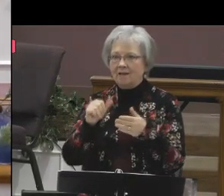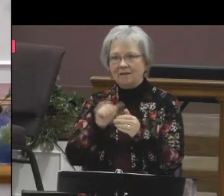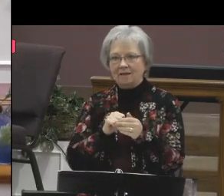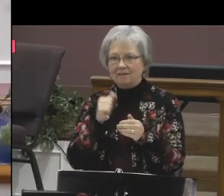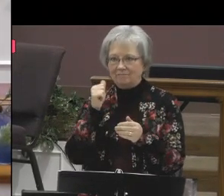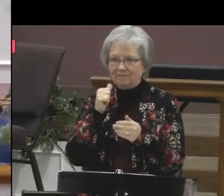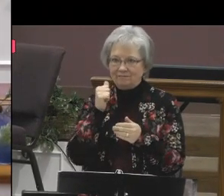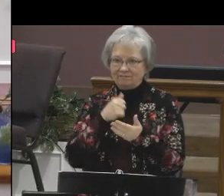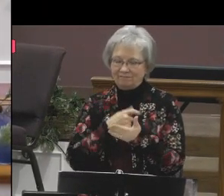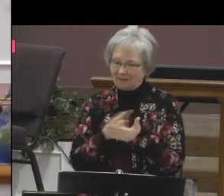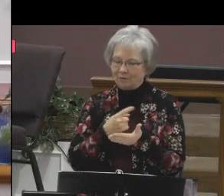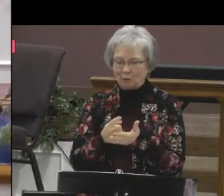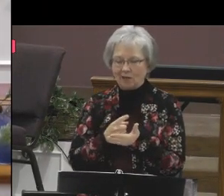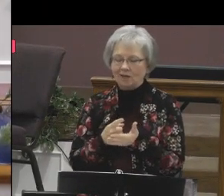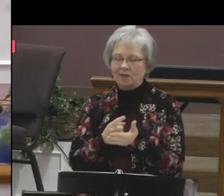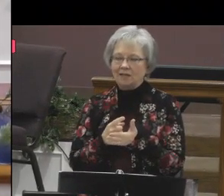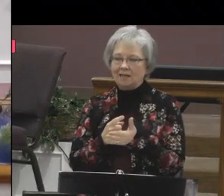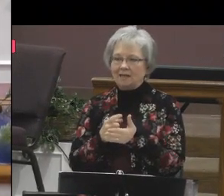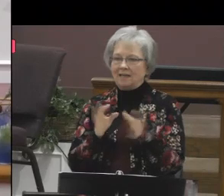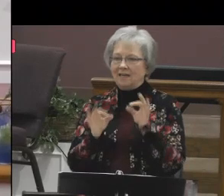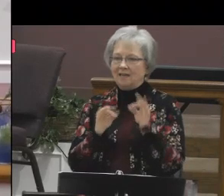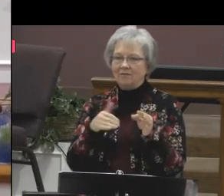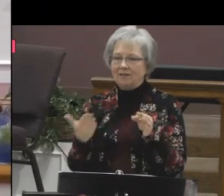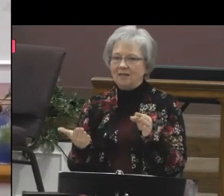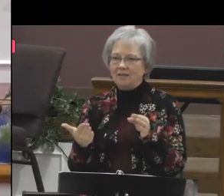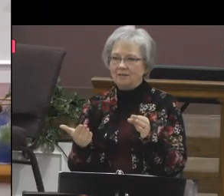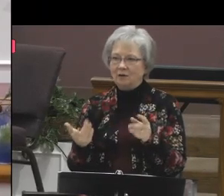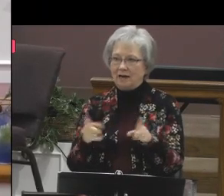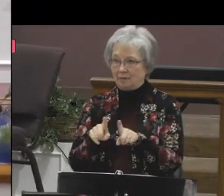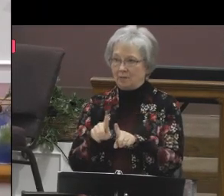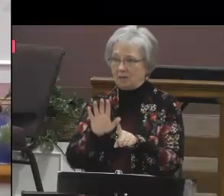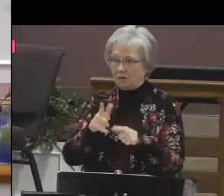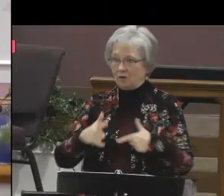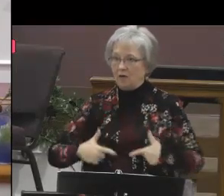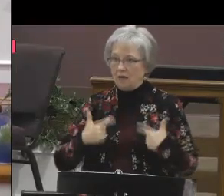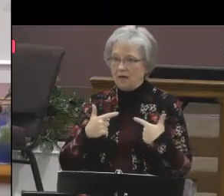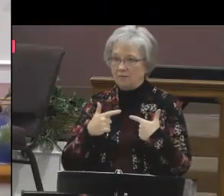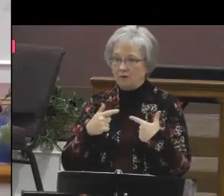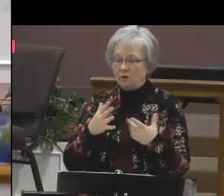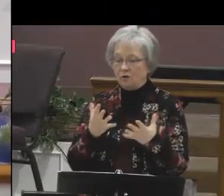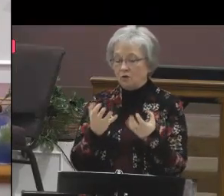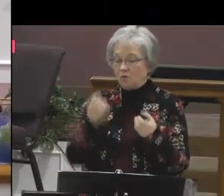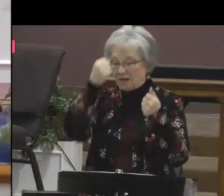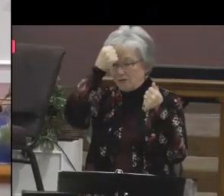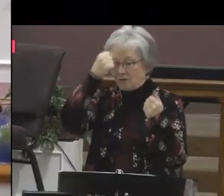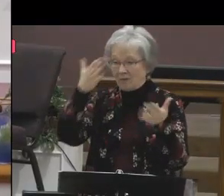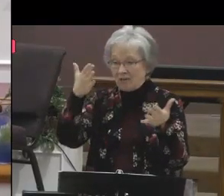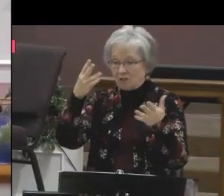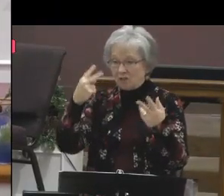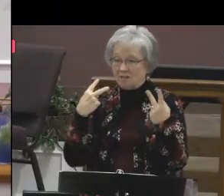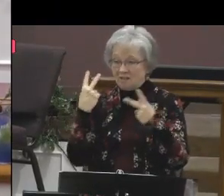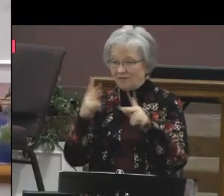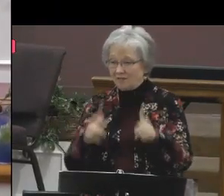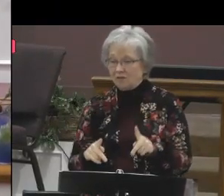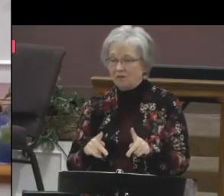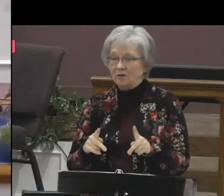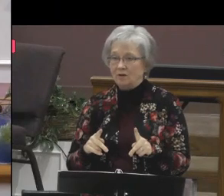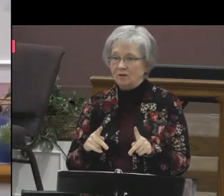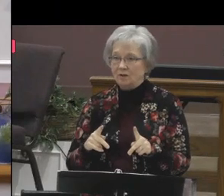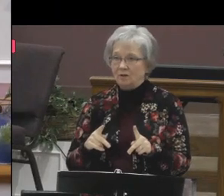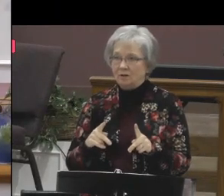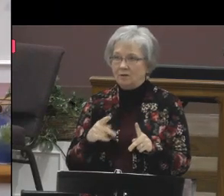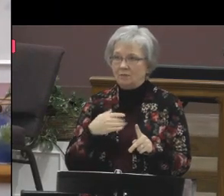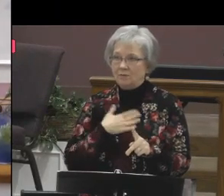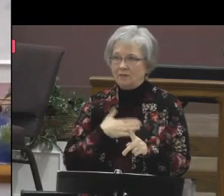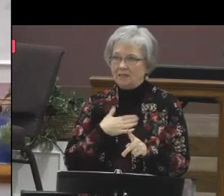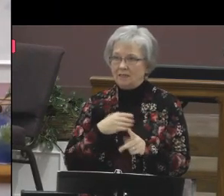week. If there's things going on that you'd like some information about, you can mark that on that card. If you're a guest with us, we ask if you would,